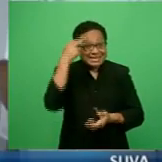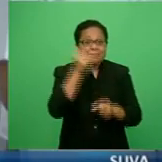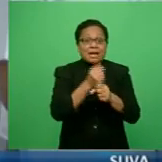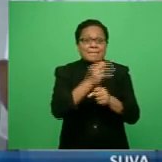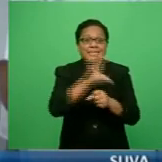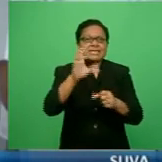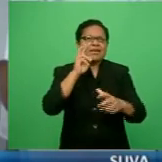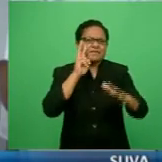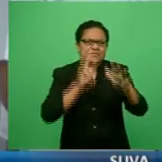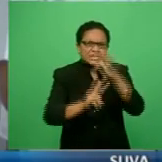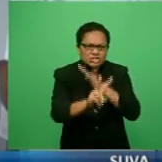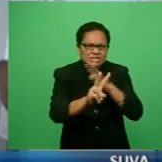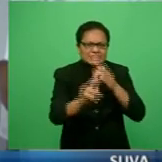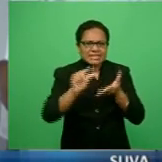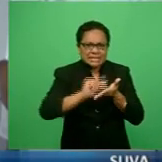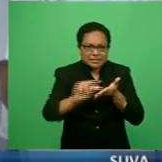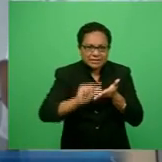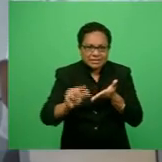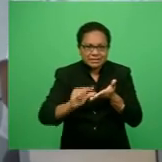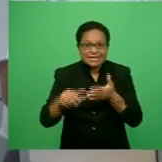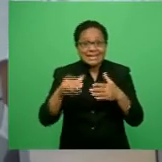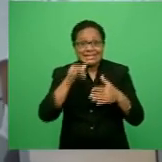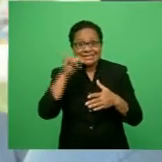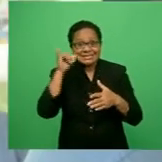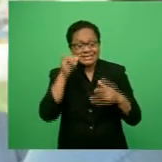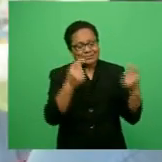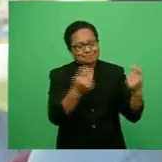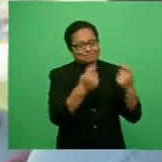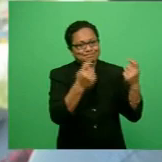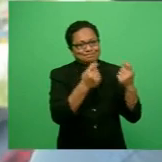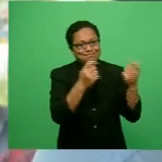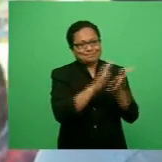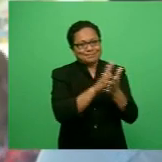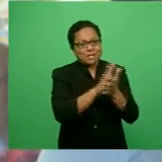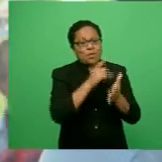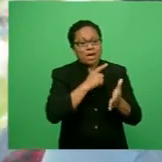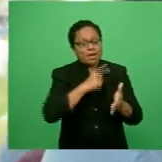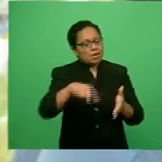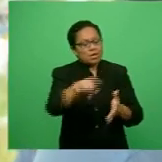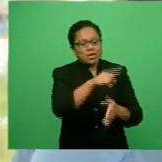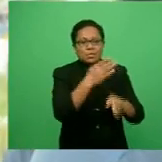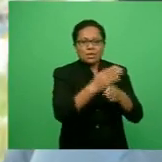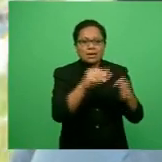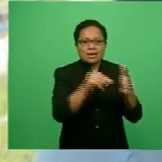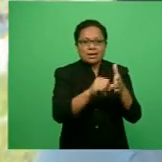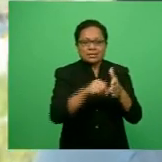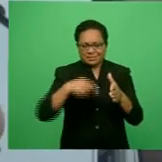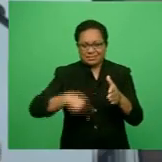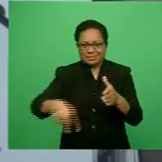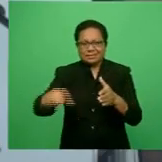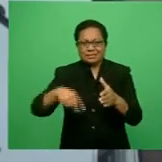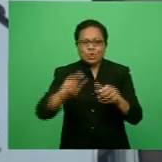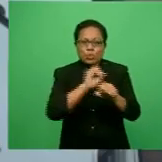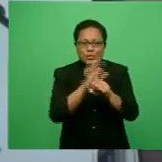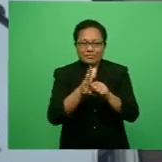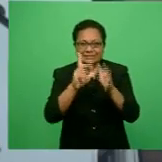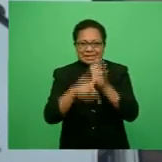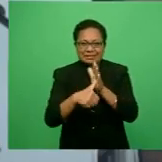were commended at their annual general meeting yesterday for the sacrifices they've made during these trying times. The group